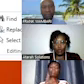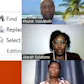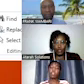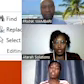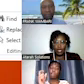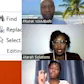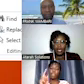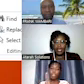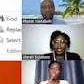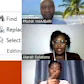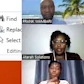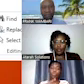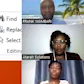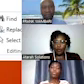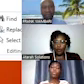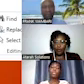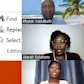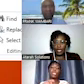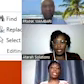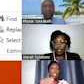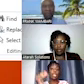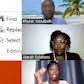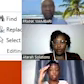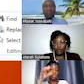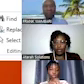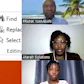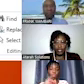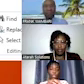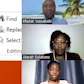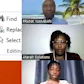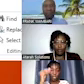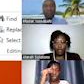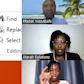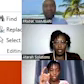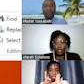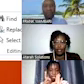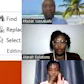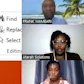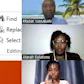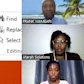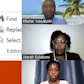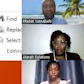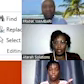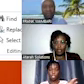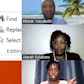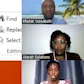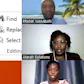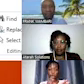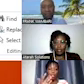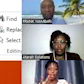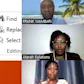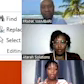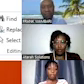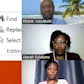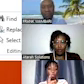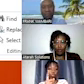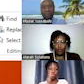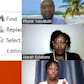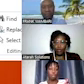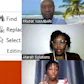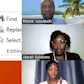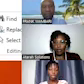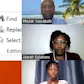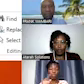from a situation. Learn the lessons from your failures or root causes that made you fail. Do not blame yourself. Sometimes it's not your